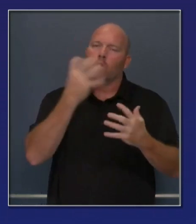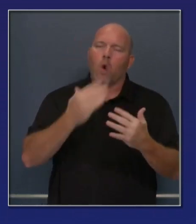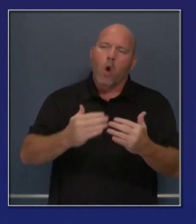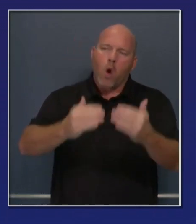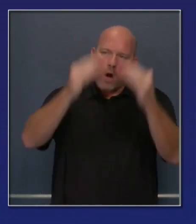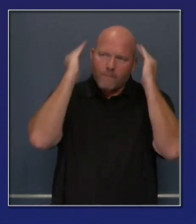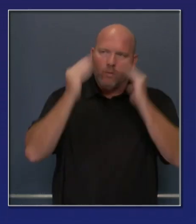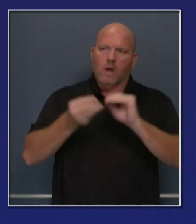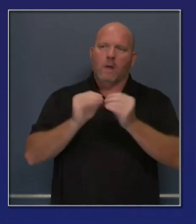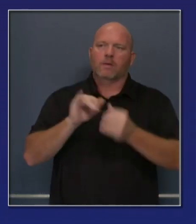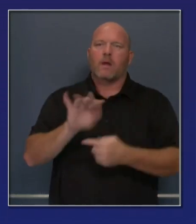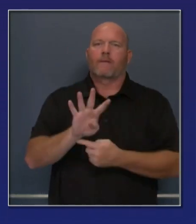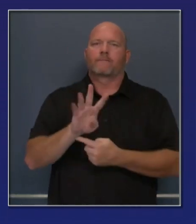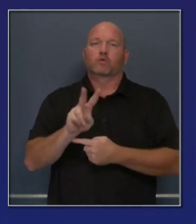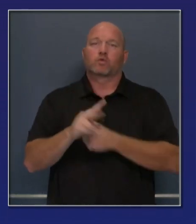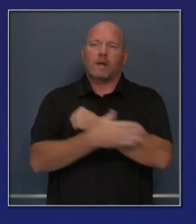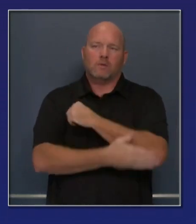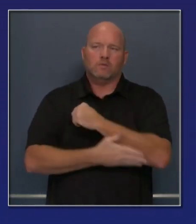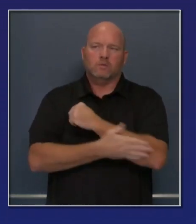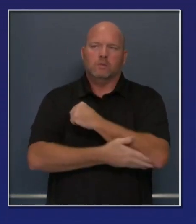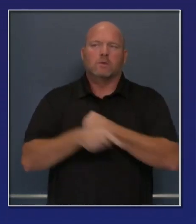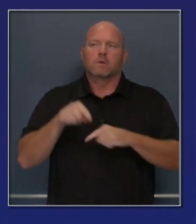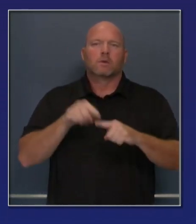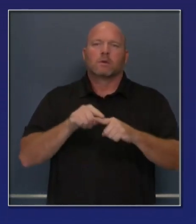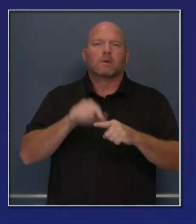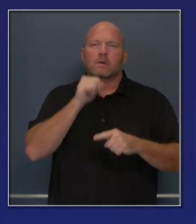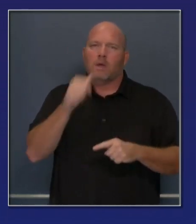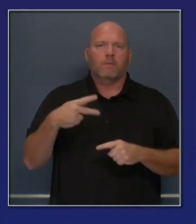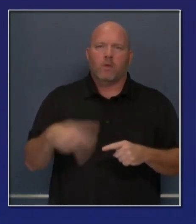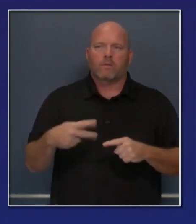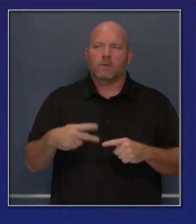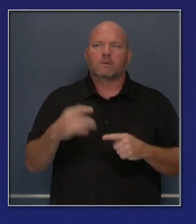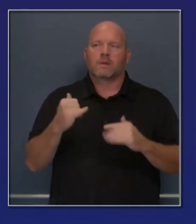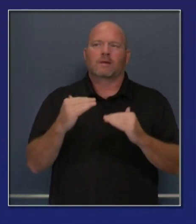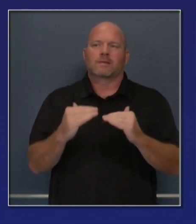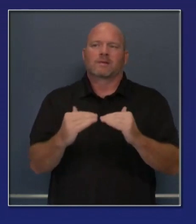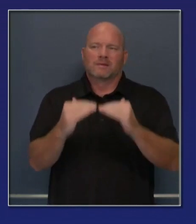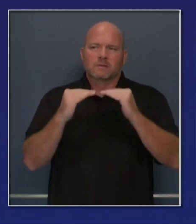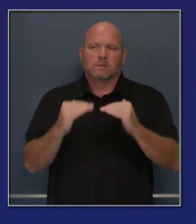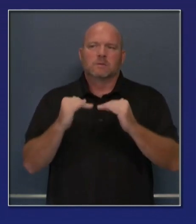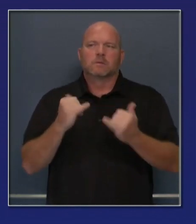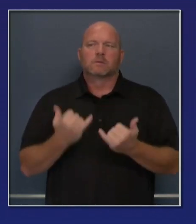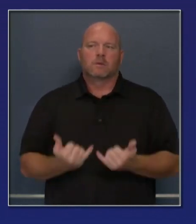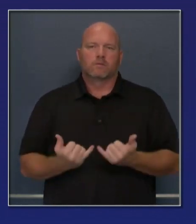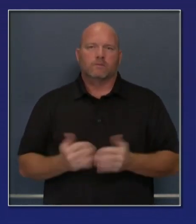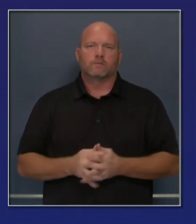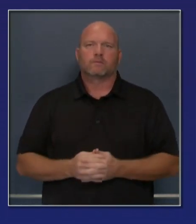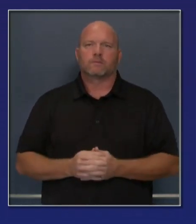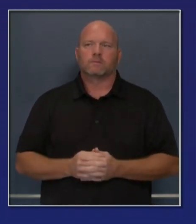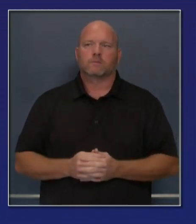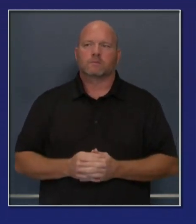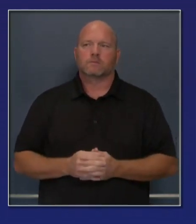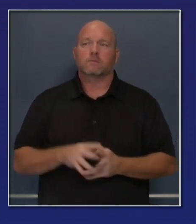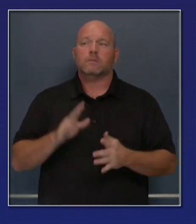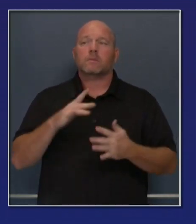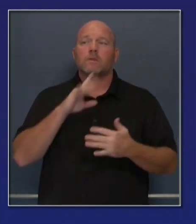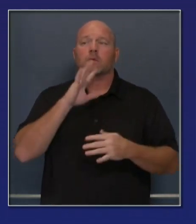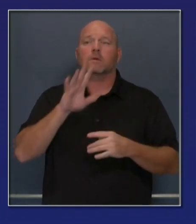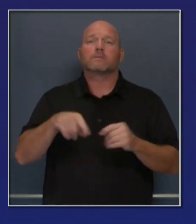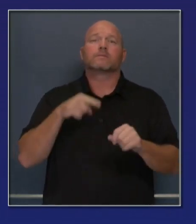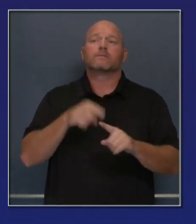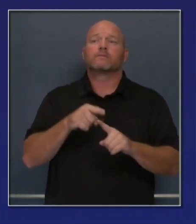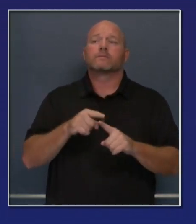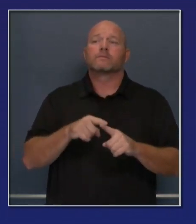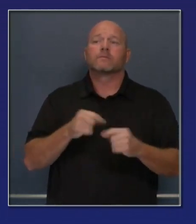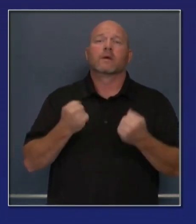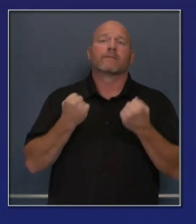42 counties out of that purple status into these other tiered status. Speaking of status, I wanted to update you briefly on the